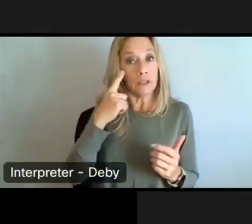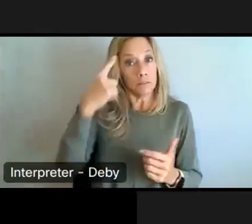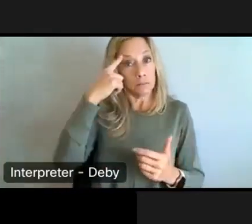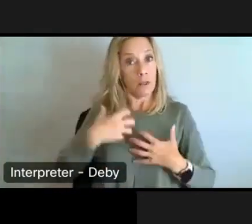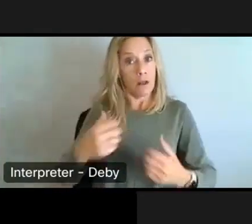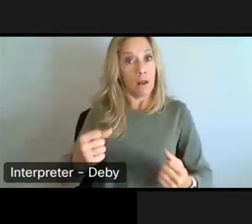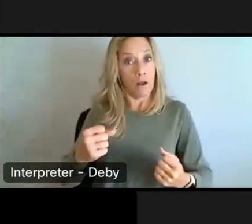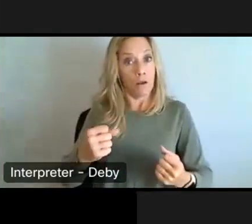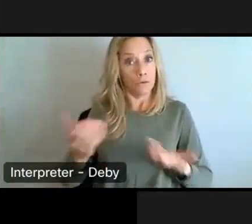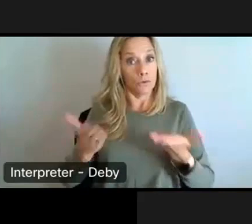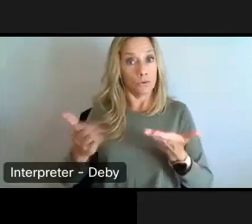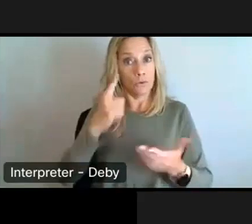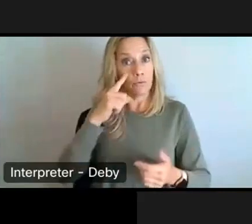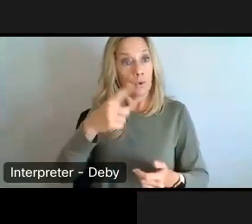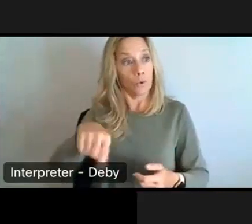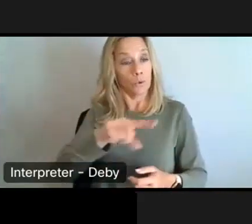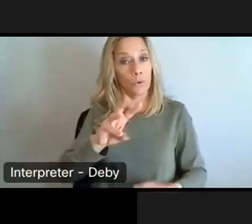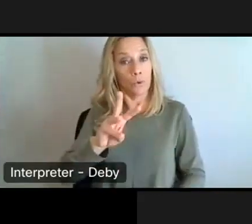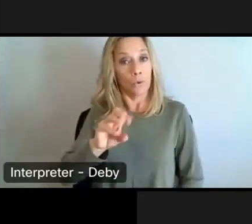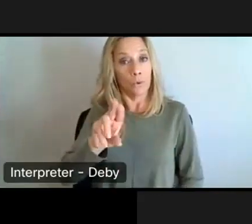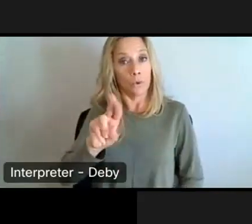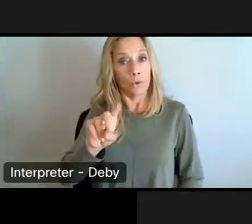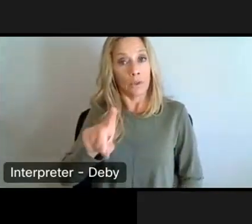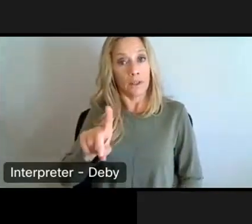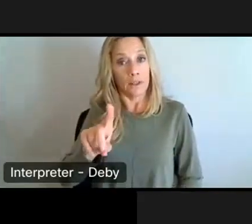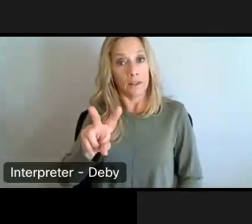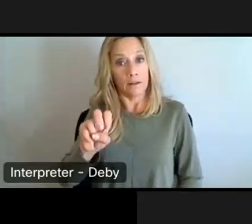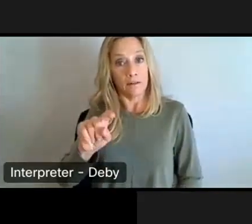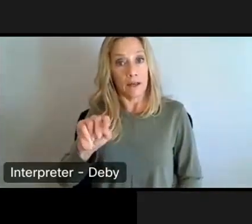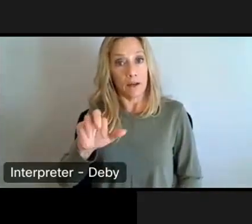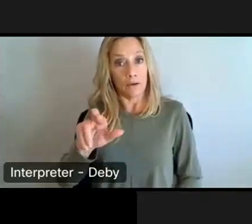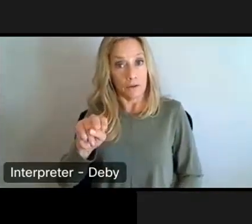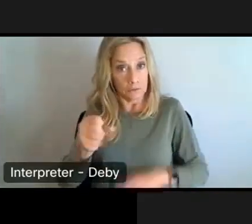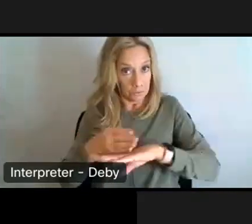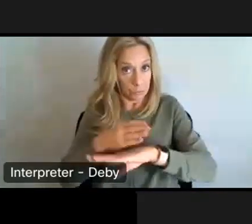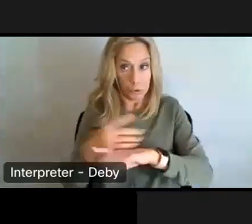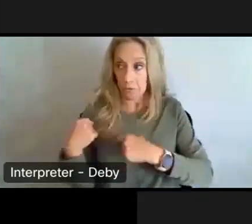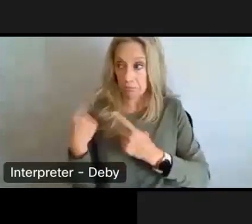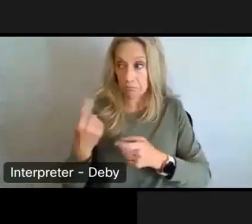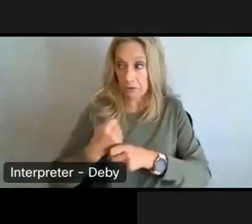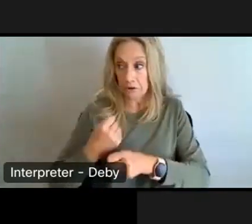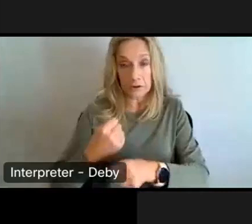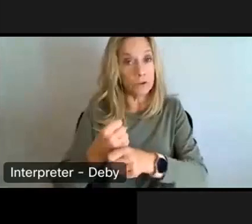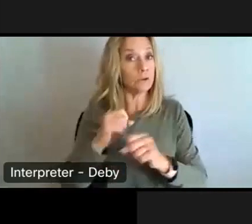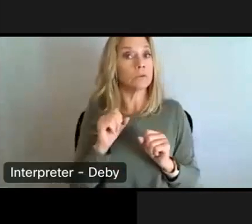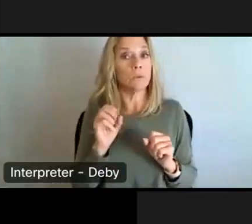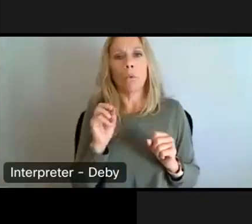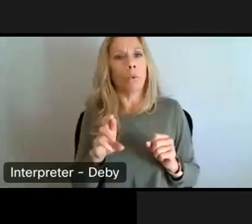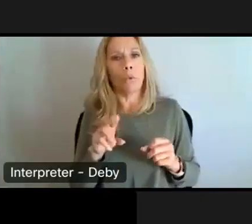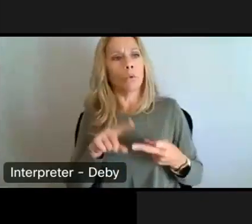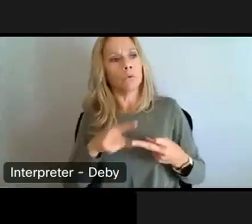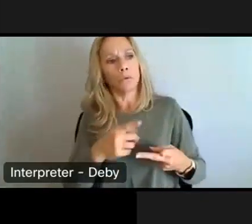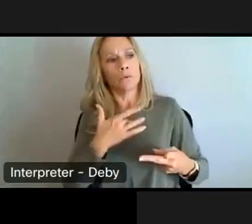our wounded veterans have improved over the years? And what areas do you think that need to